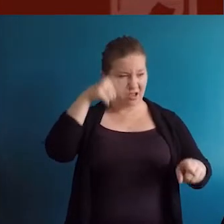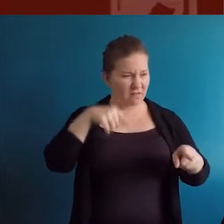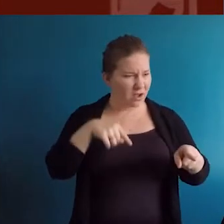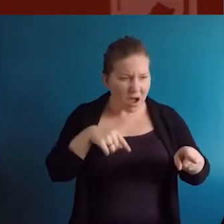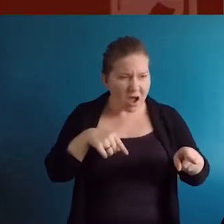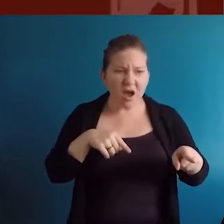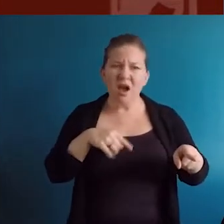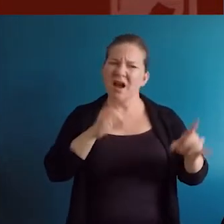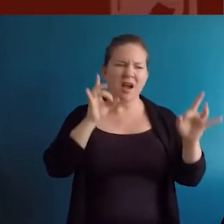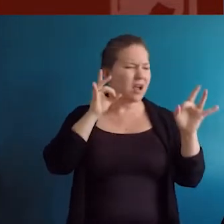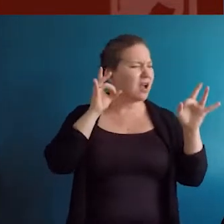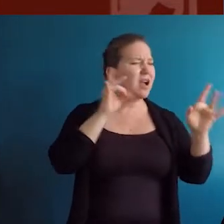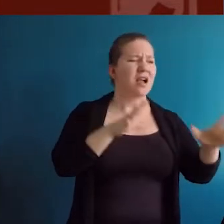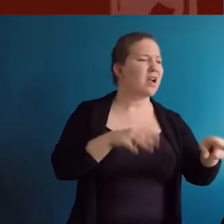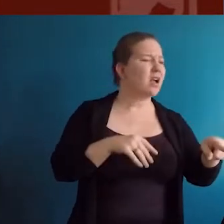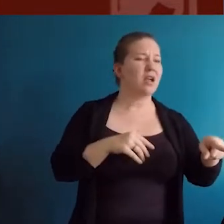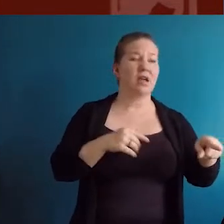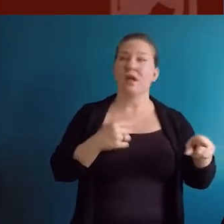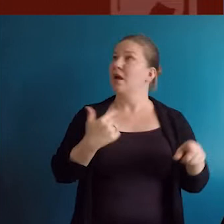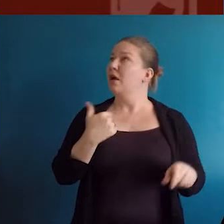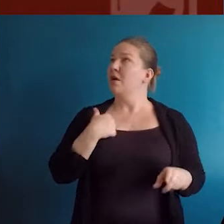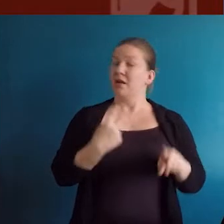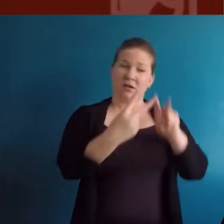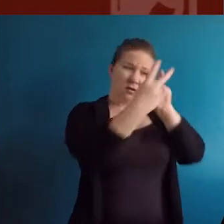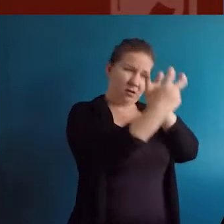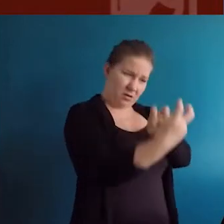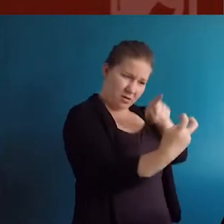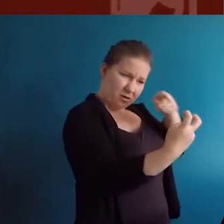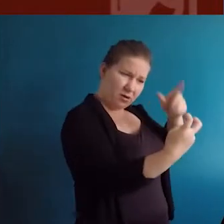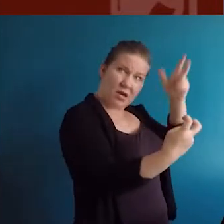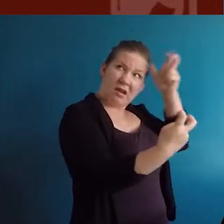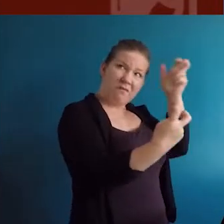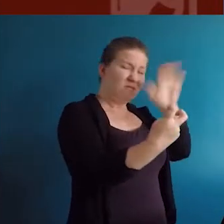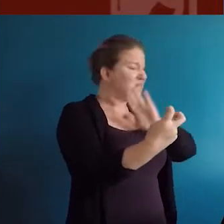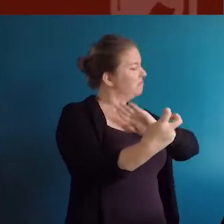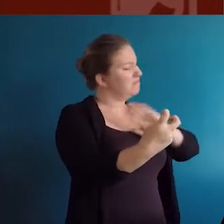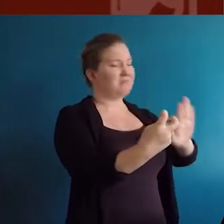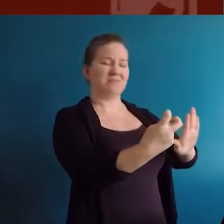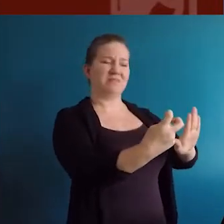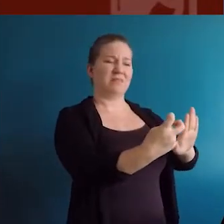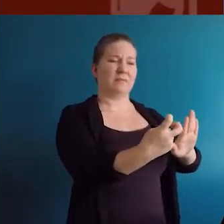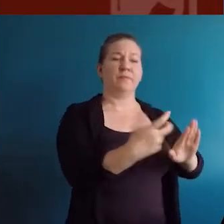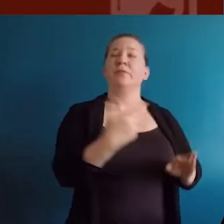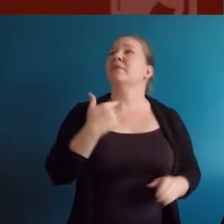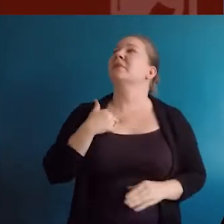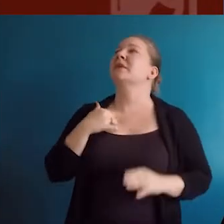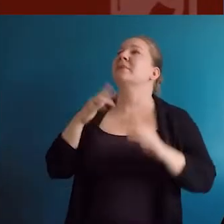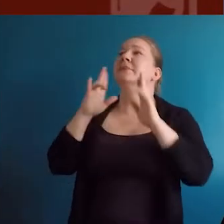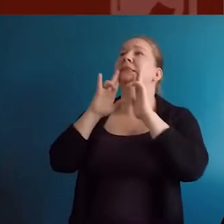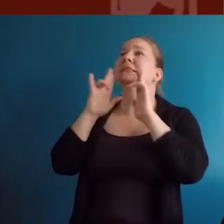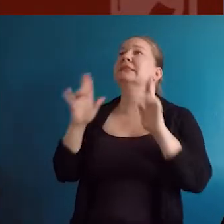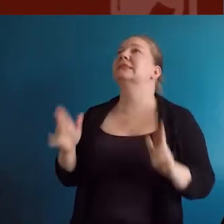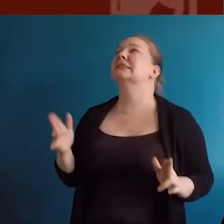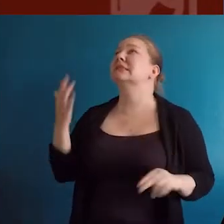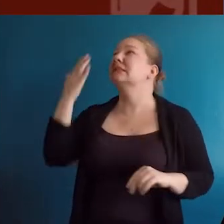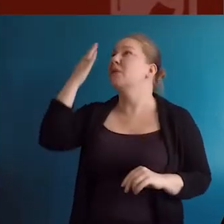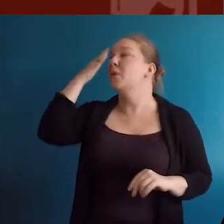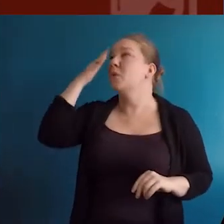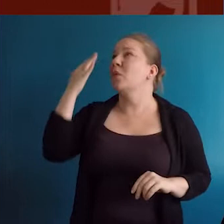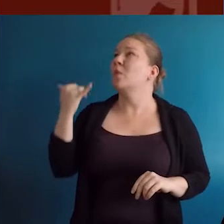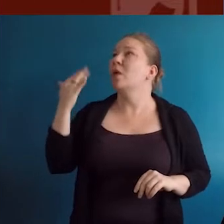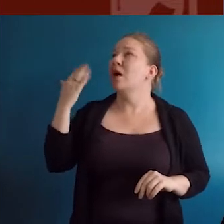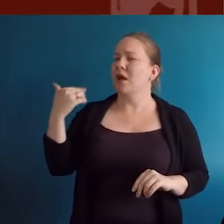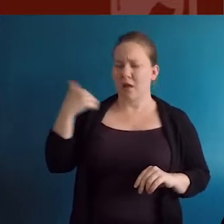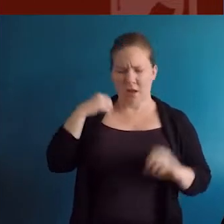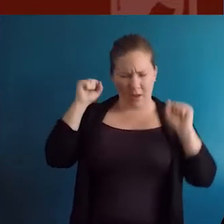I have hated the company of evildoers. I will not sit down with the wicked. I will wash my hands